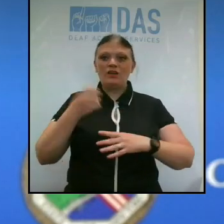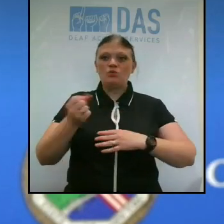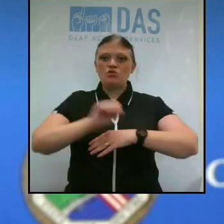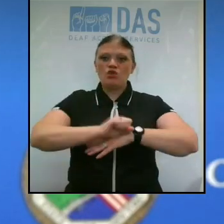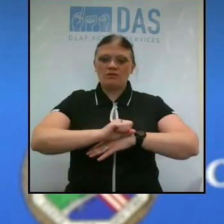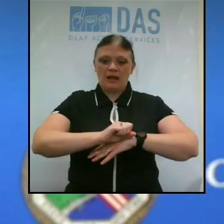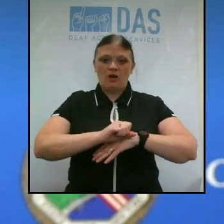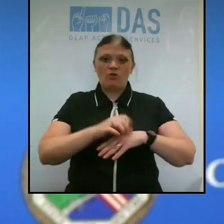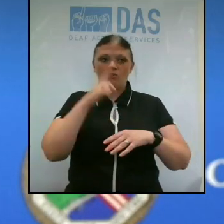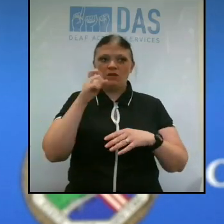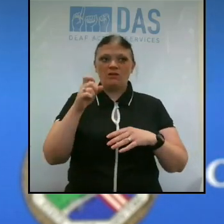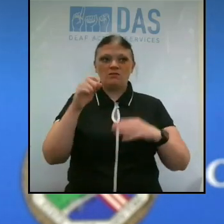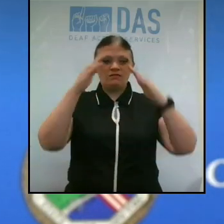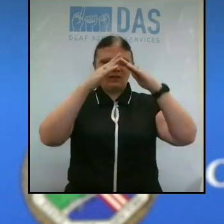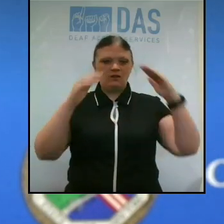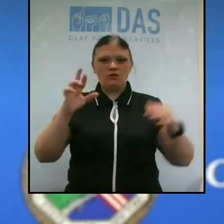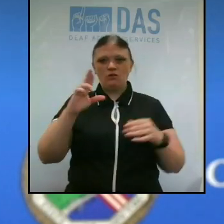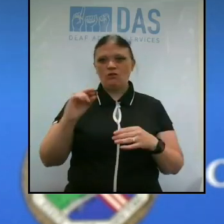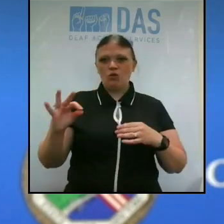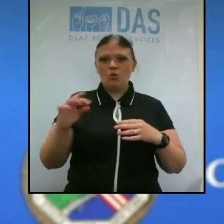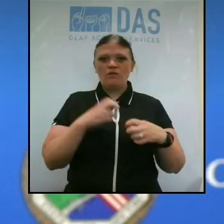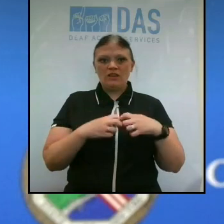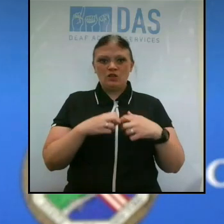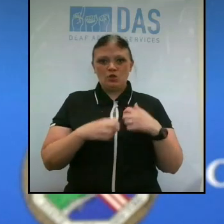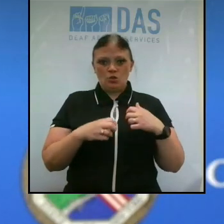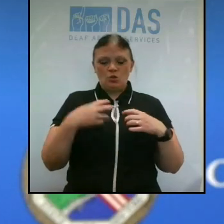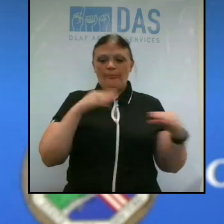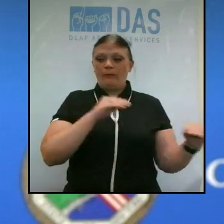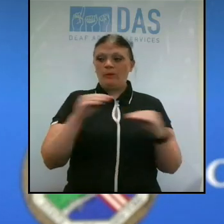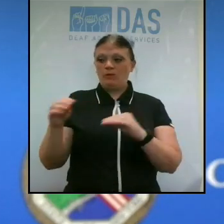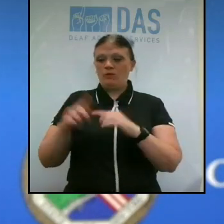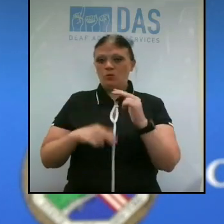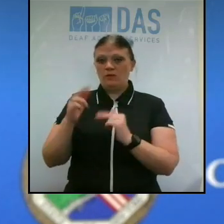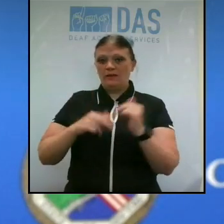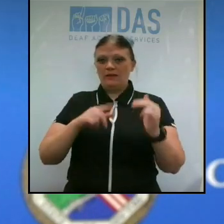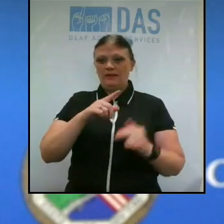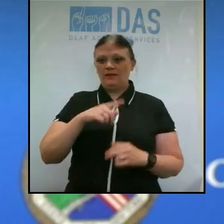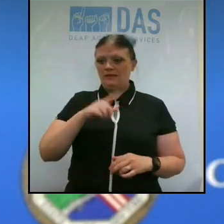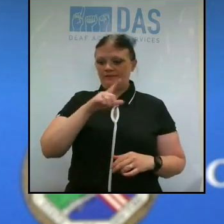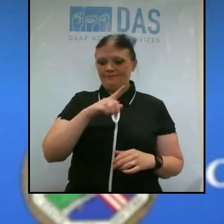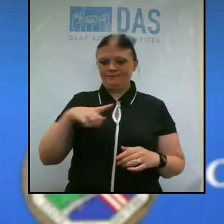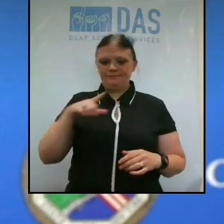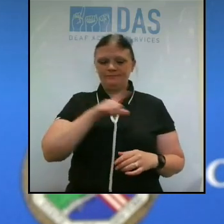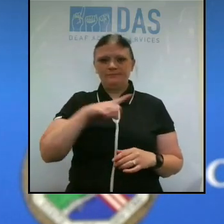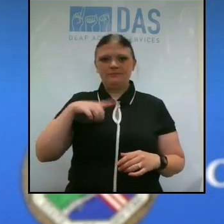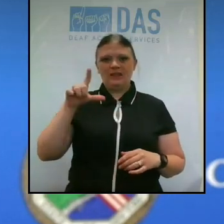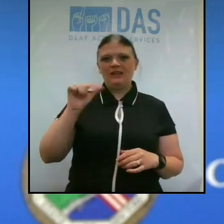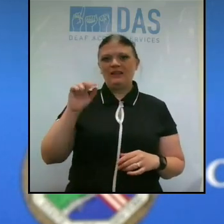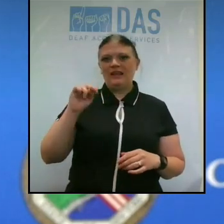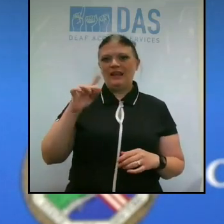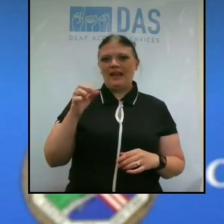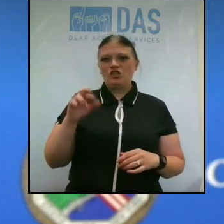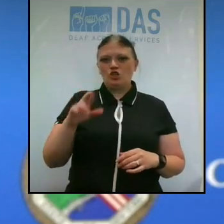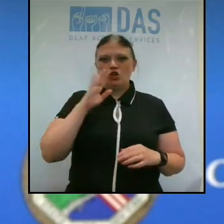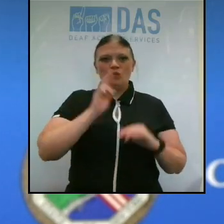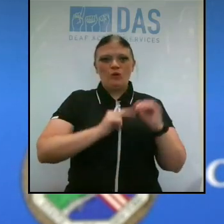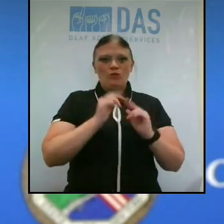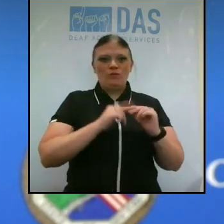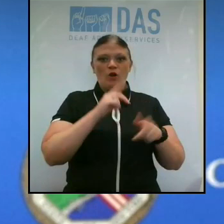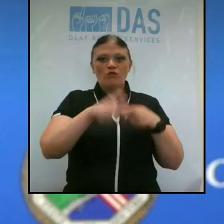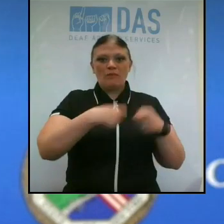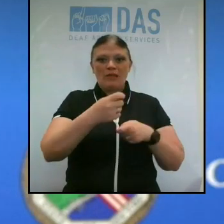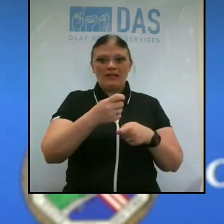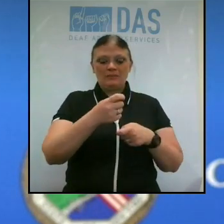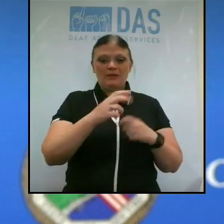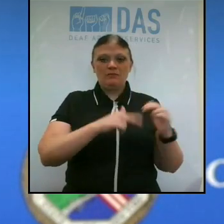Clarence Barns due to a roofing issue. We moved them to a facility out in Lancaster, and we're going to be building a replacement facility. We have